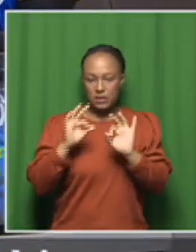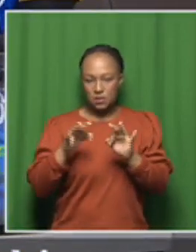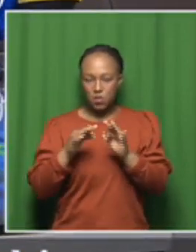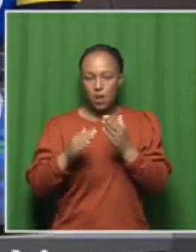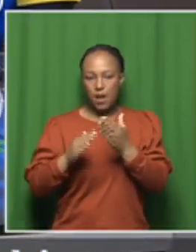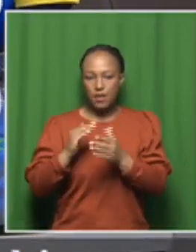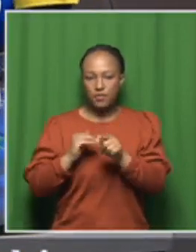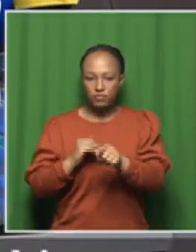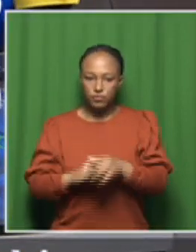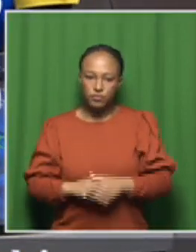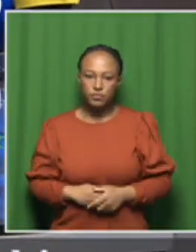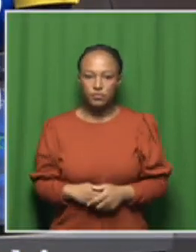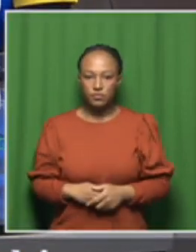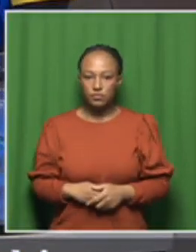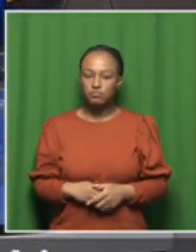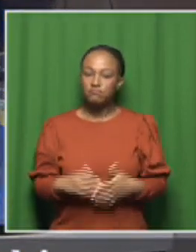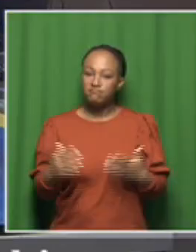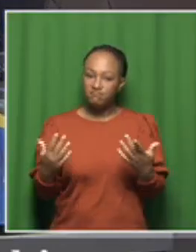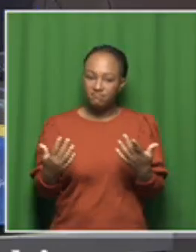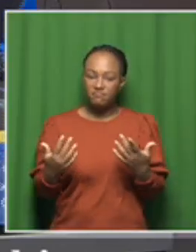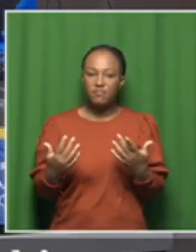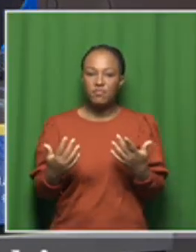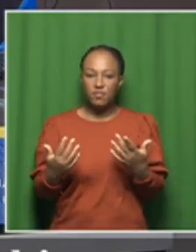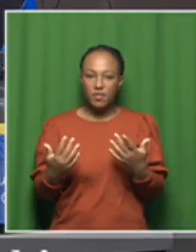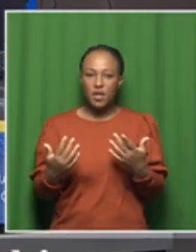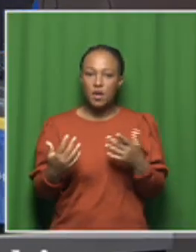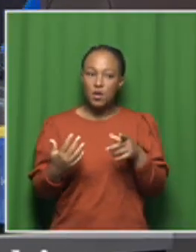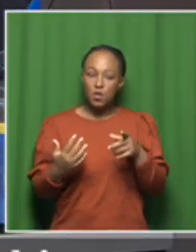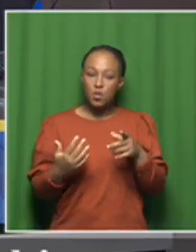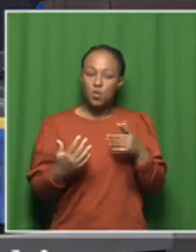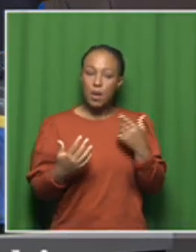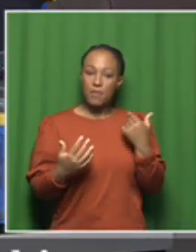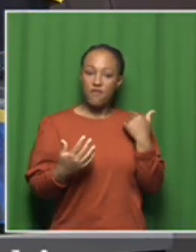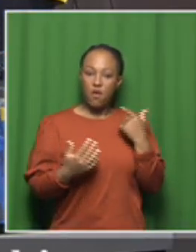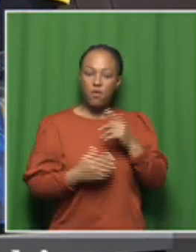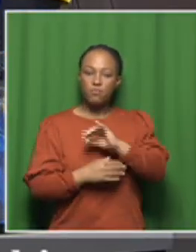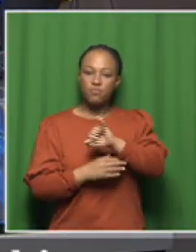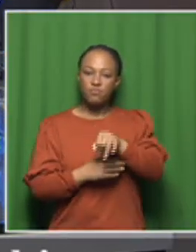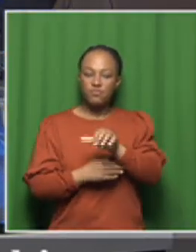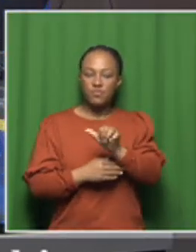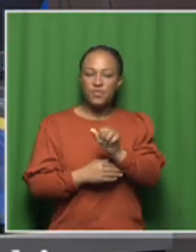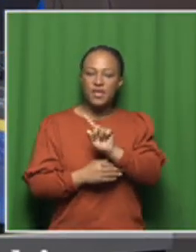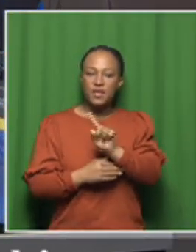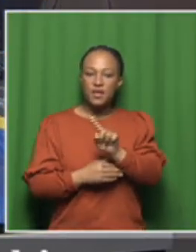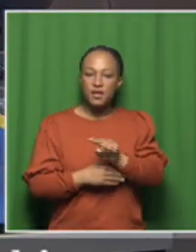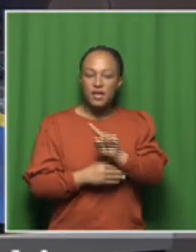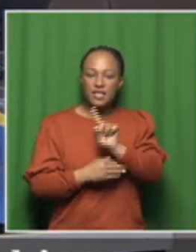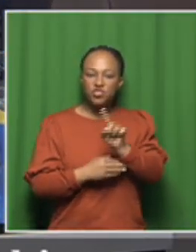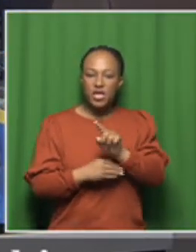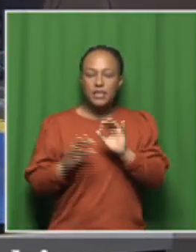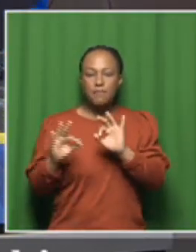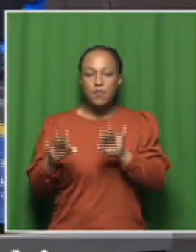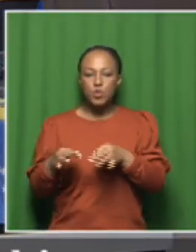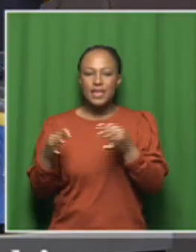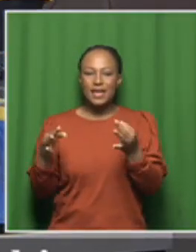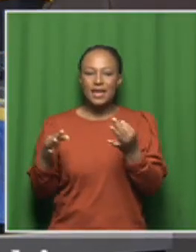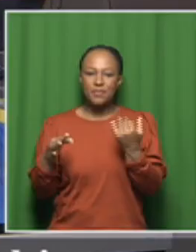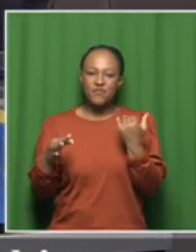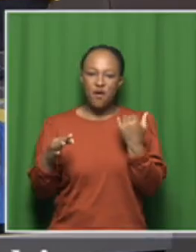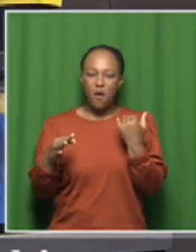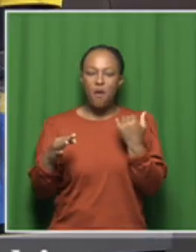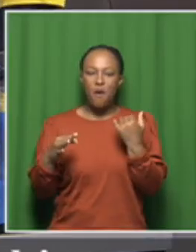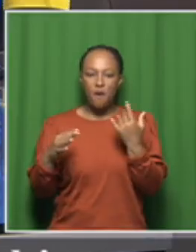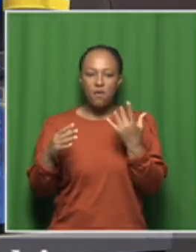dissonance aspect as well. We obviously saw the role of jazz in our liberation as a people. And if we look at the plight of our people,